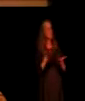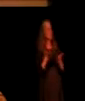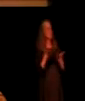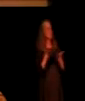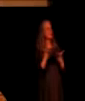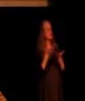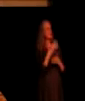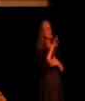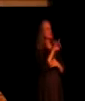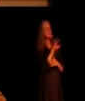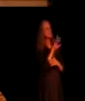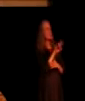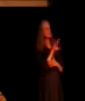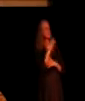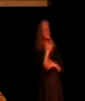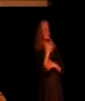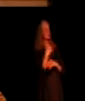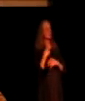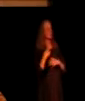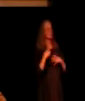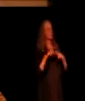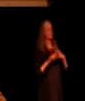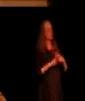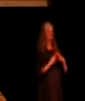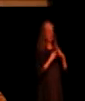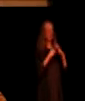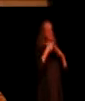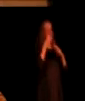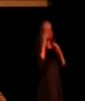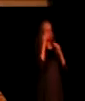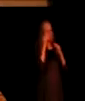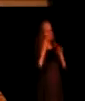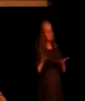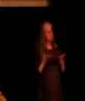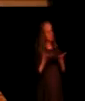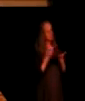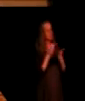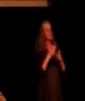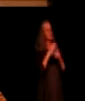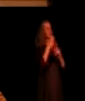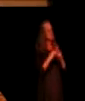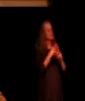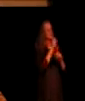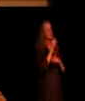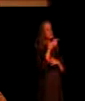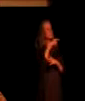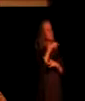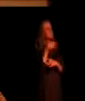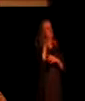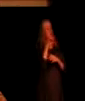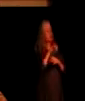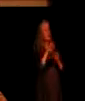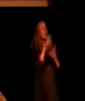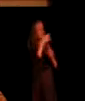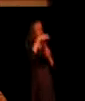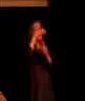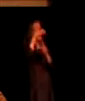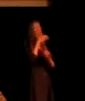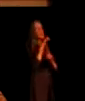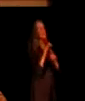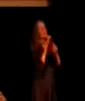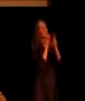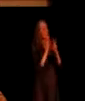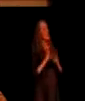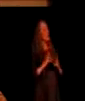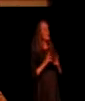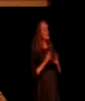September 1979, I started my position here. This was a weather satellite. And so